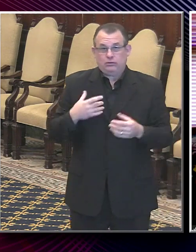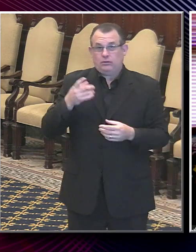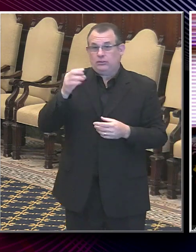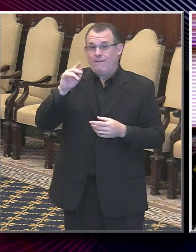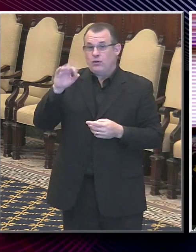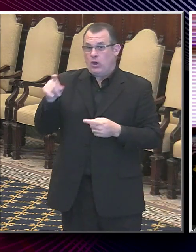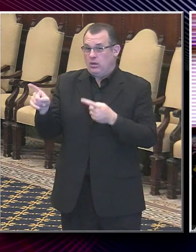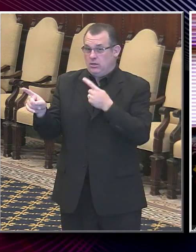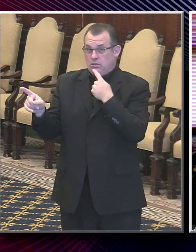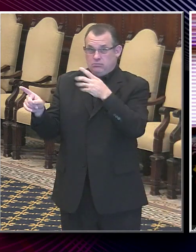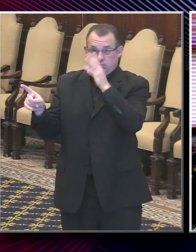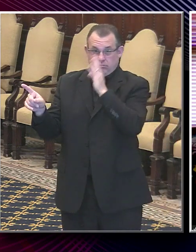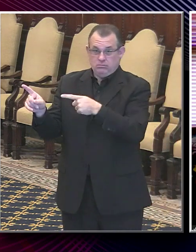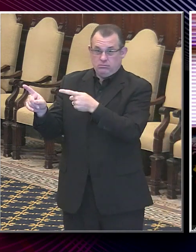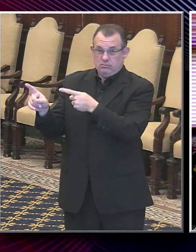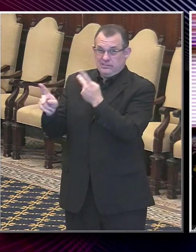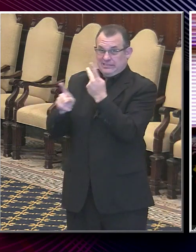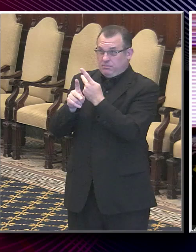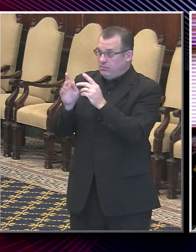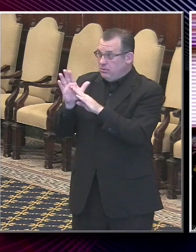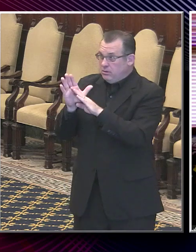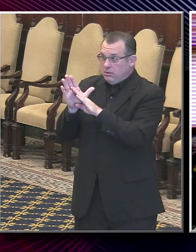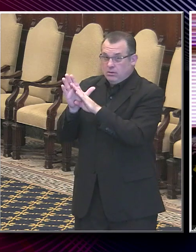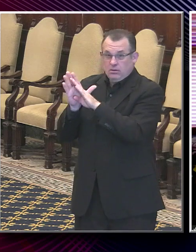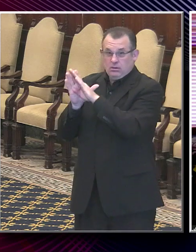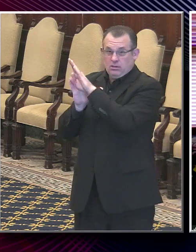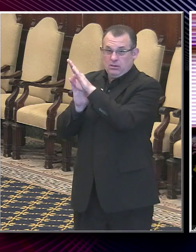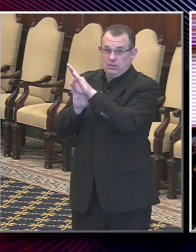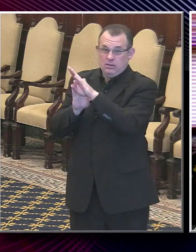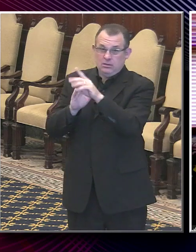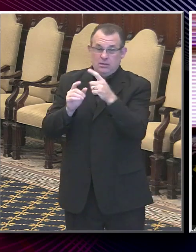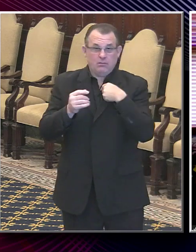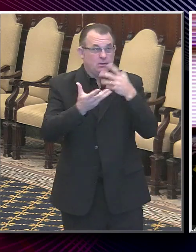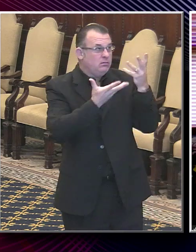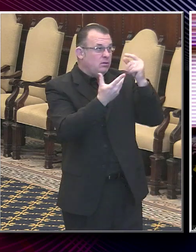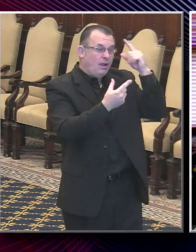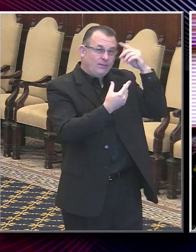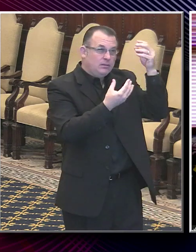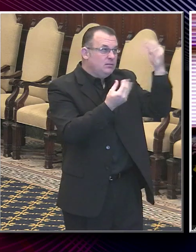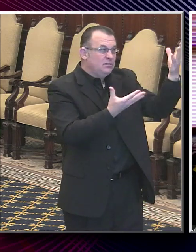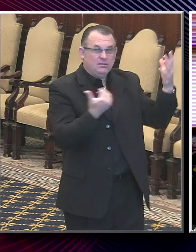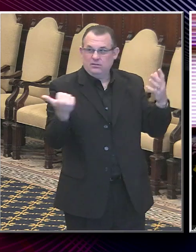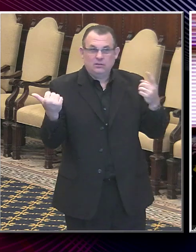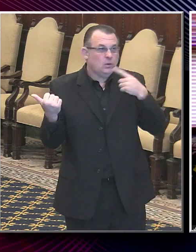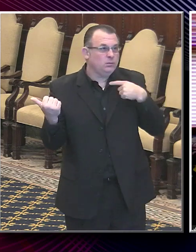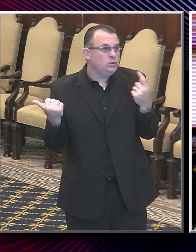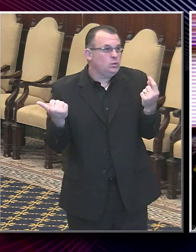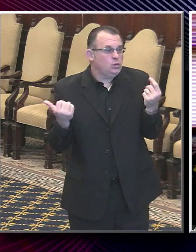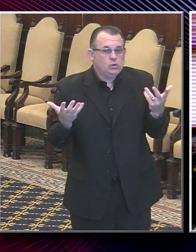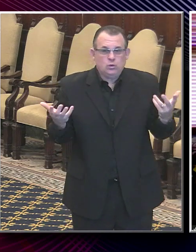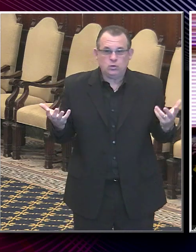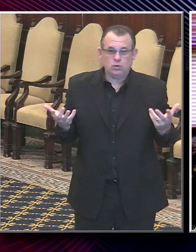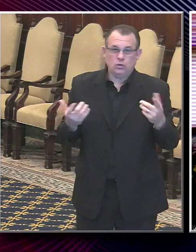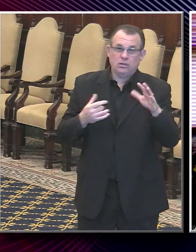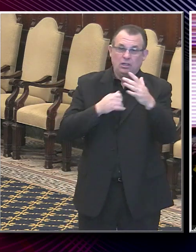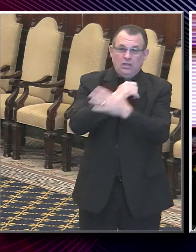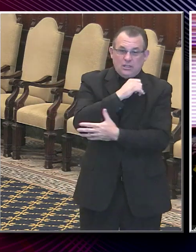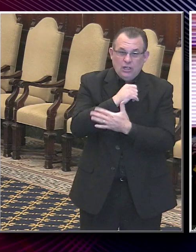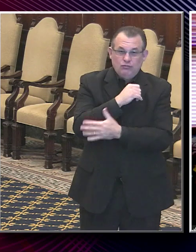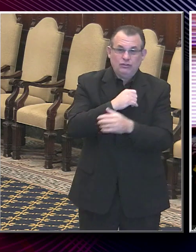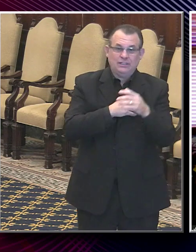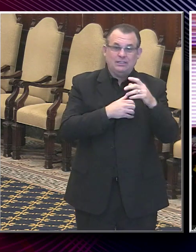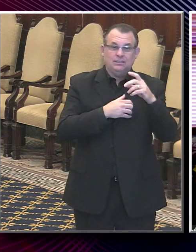if we're going the wrong direction, and then we'll have continued conversations about what happens in Philadelphia County or Montgomery County or Delaware County.